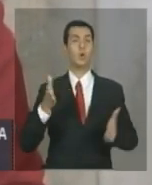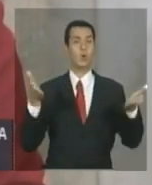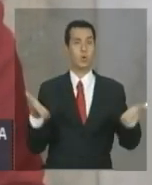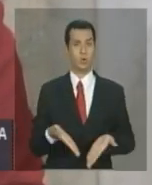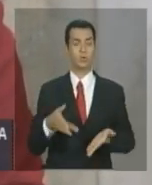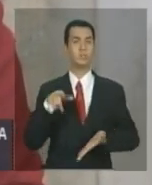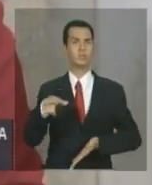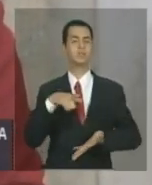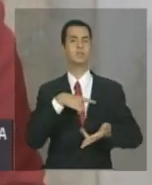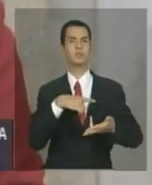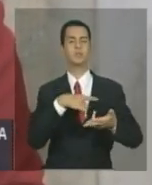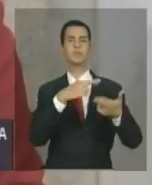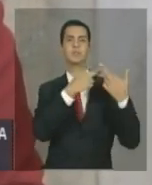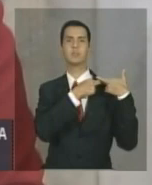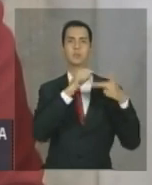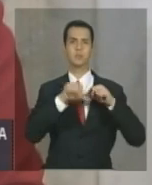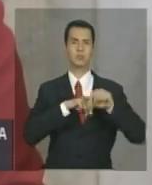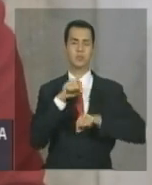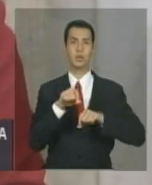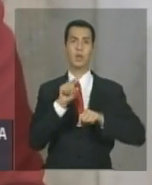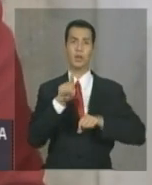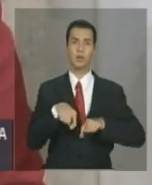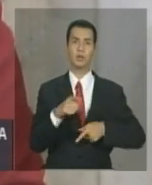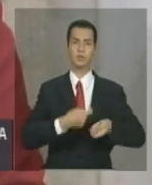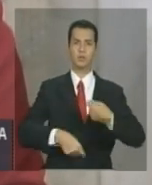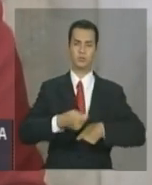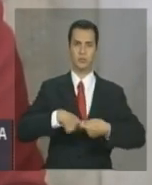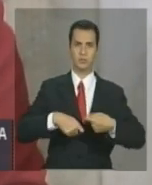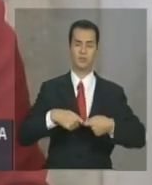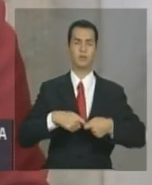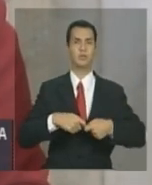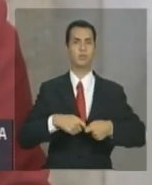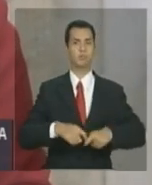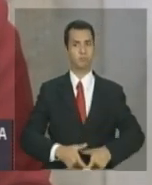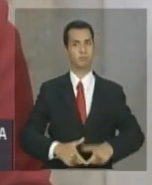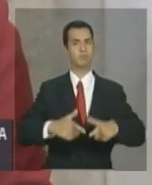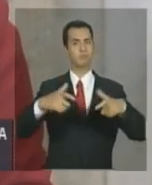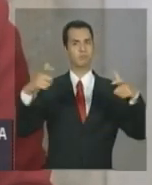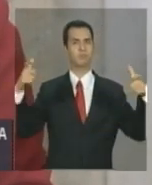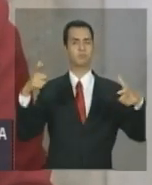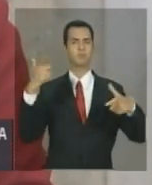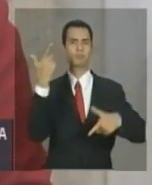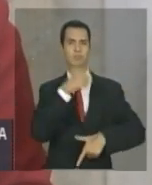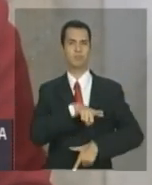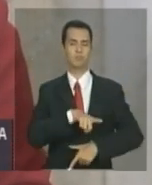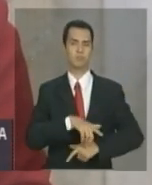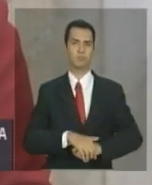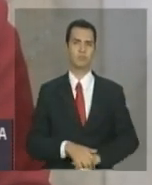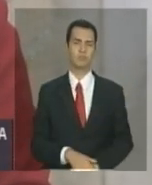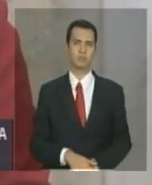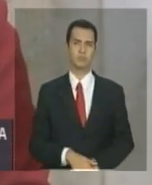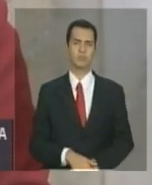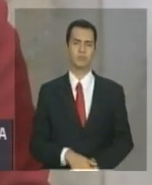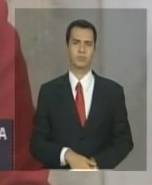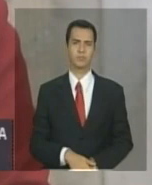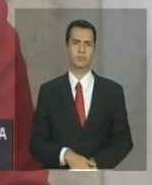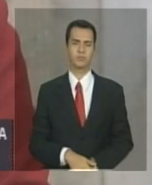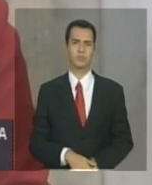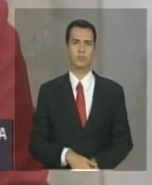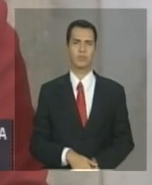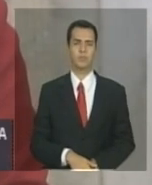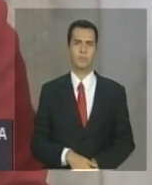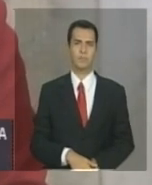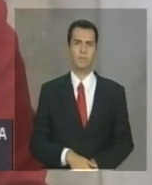muito expressiva do crescimento econômico. The BRICS countries currently account for a very substantial share of economic growth